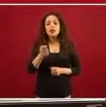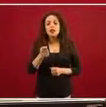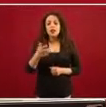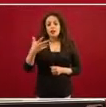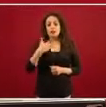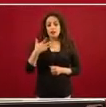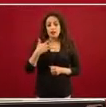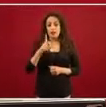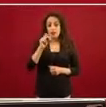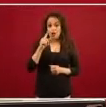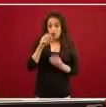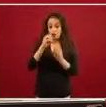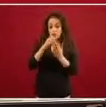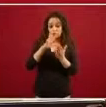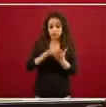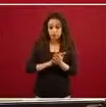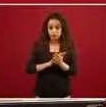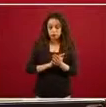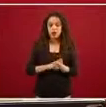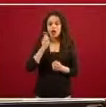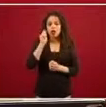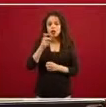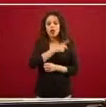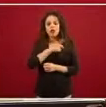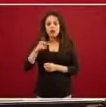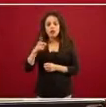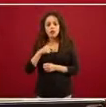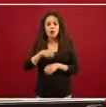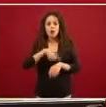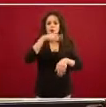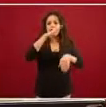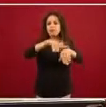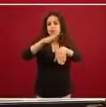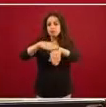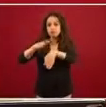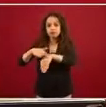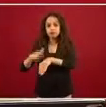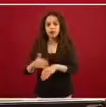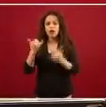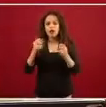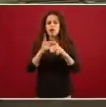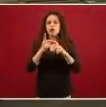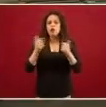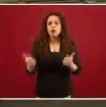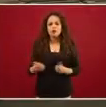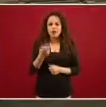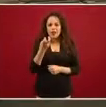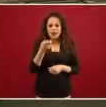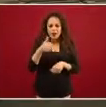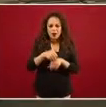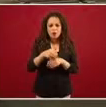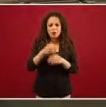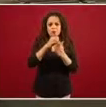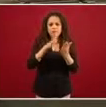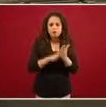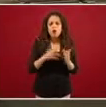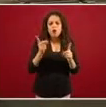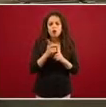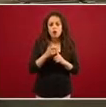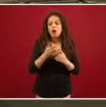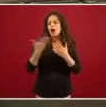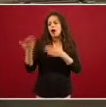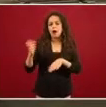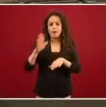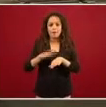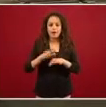who generates this data, who needs to collect this data, and where is this data, and why is the data not where it should